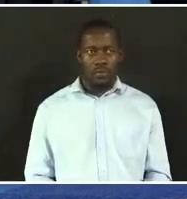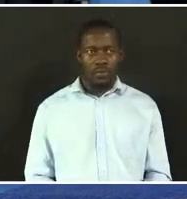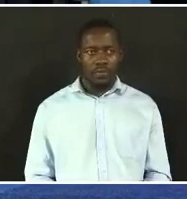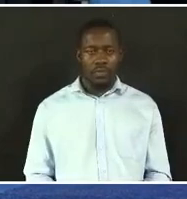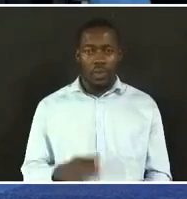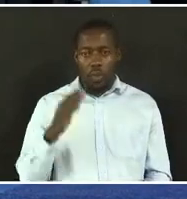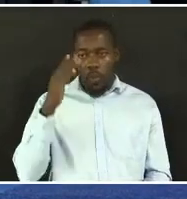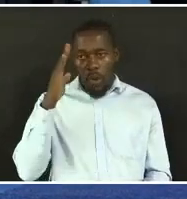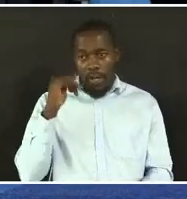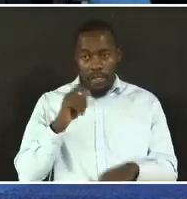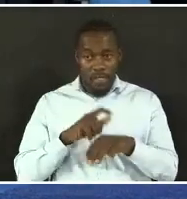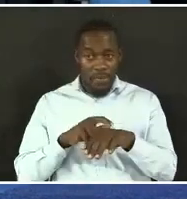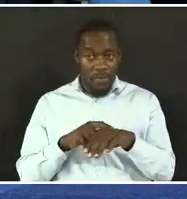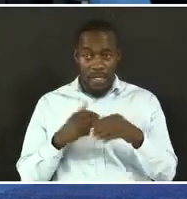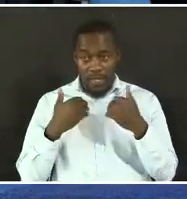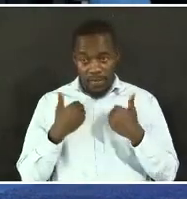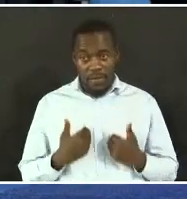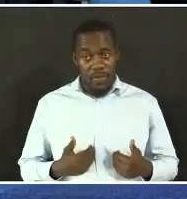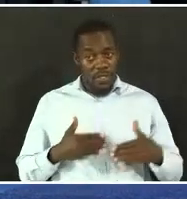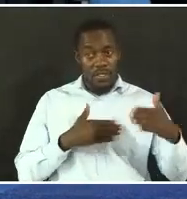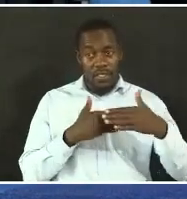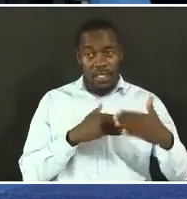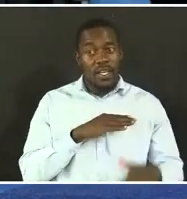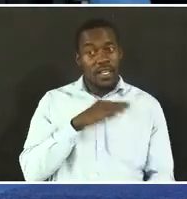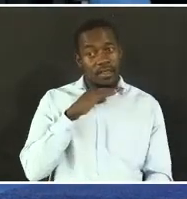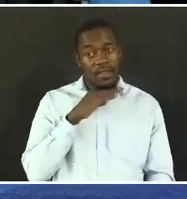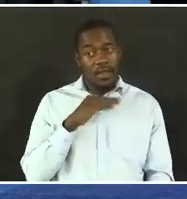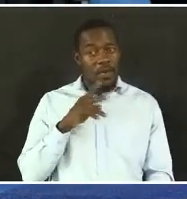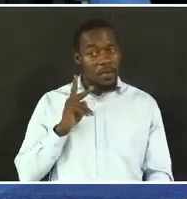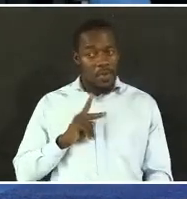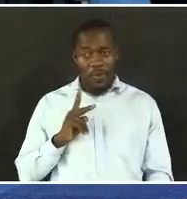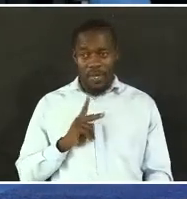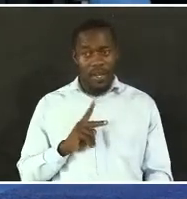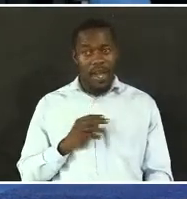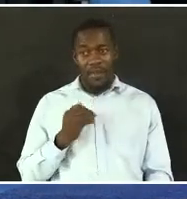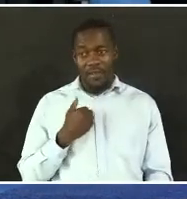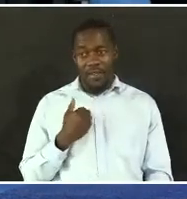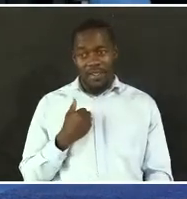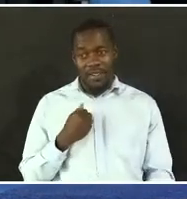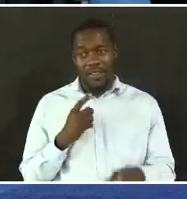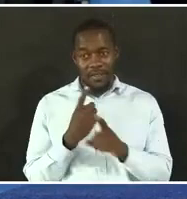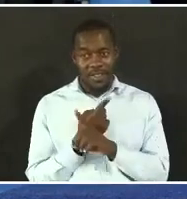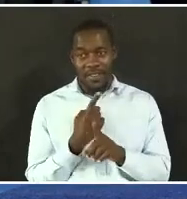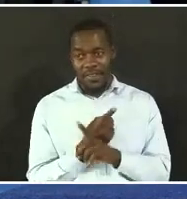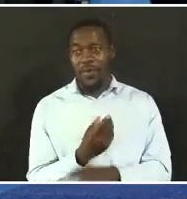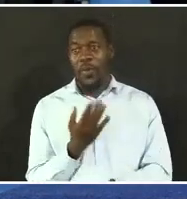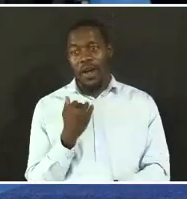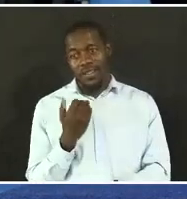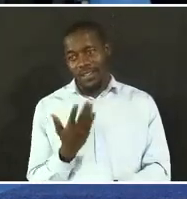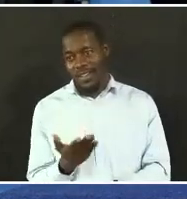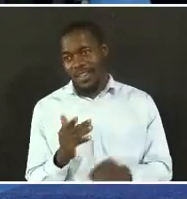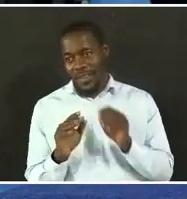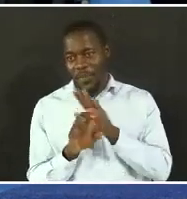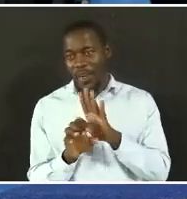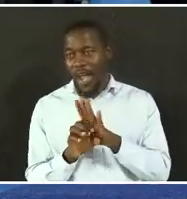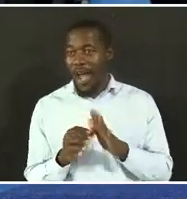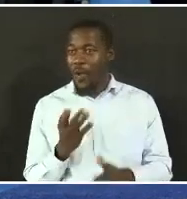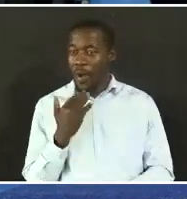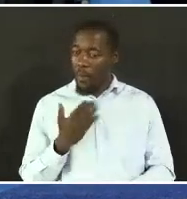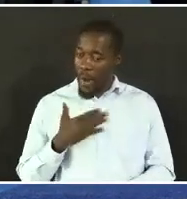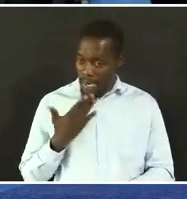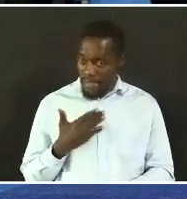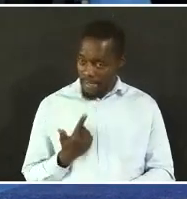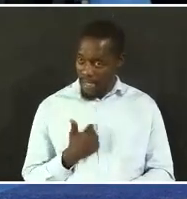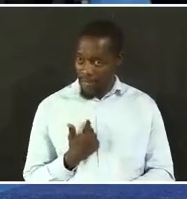of death, people want to do certain final rites. And depending on their backgrounds,